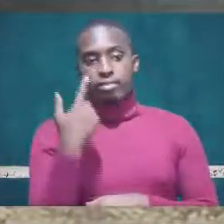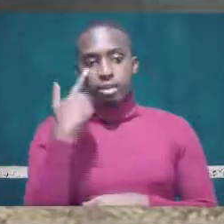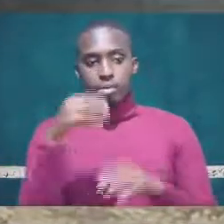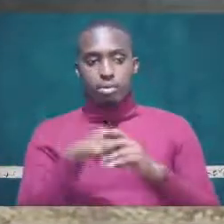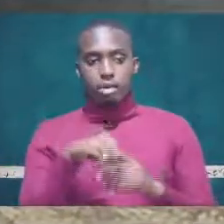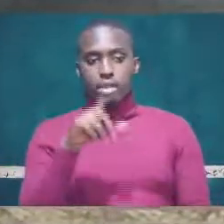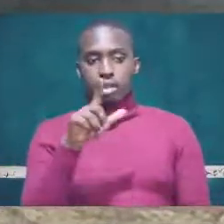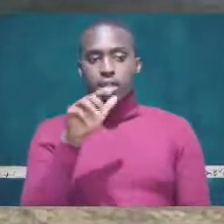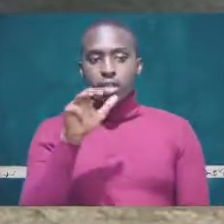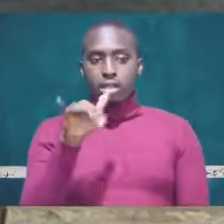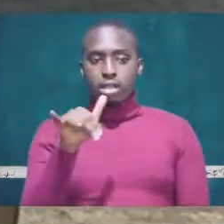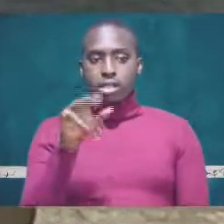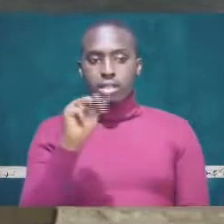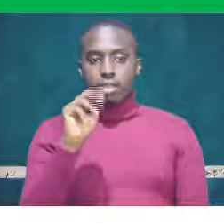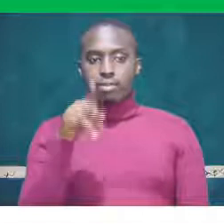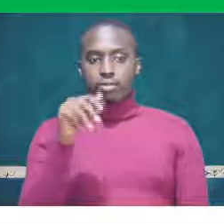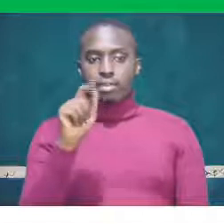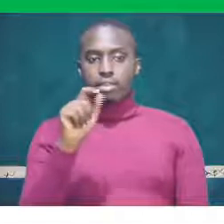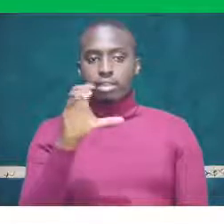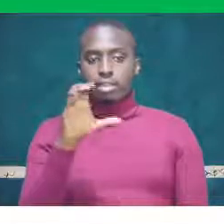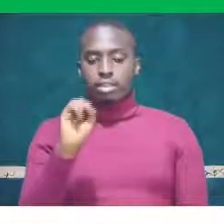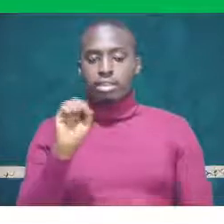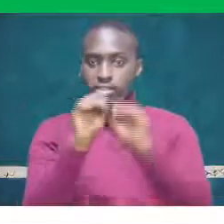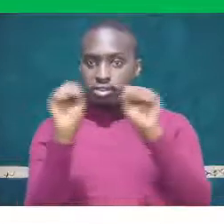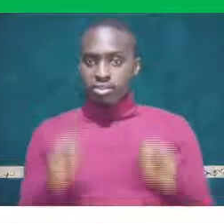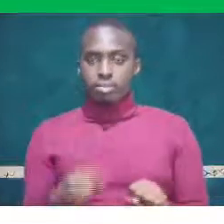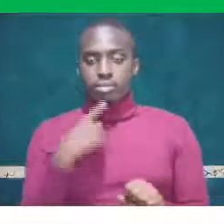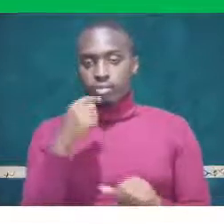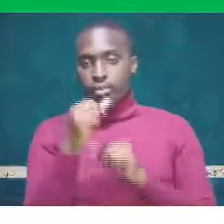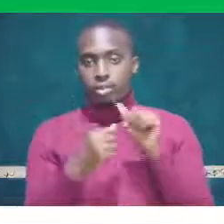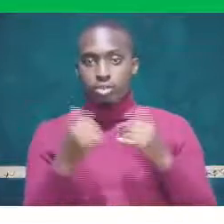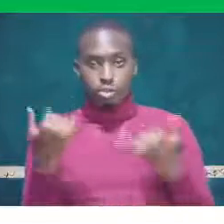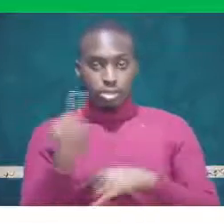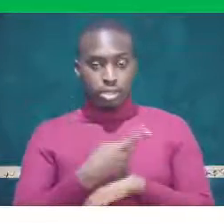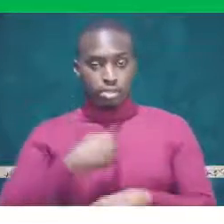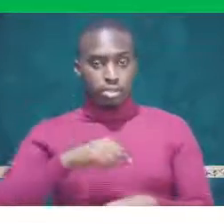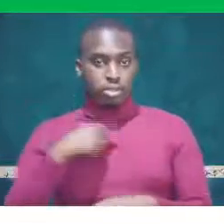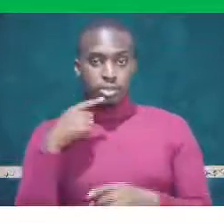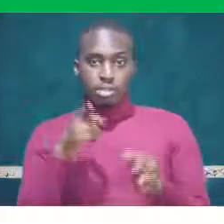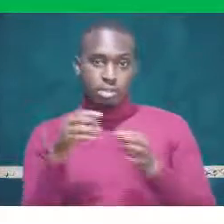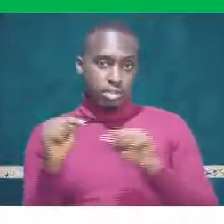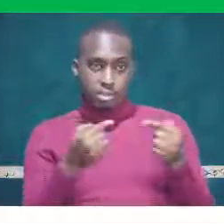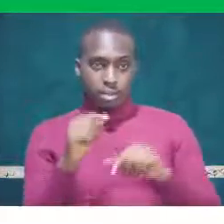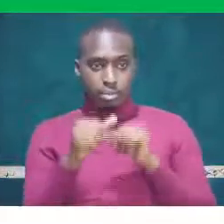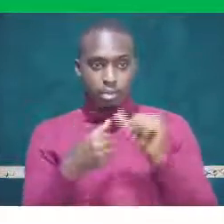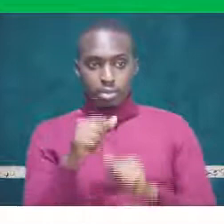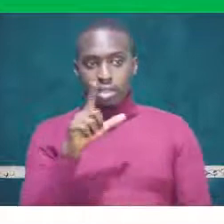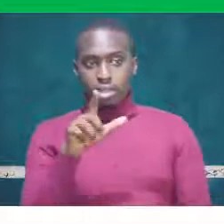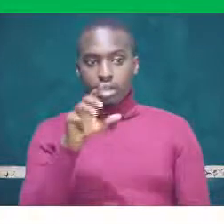the lymphatic system. As we talked about circulatory system. So now today we're going to discuss about the lymphatic